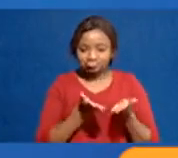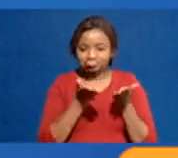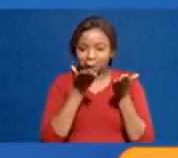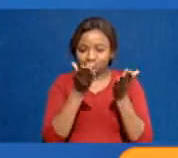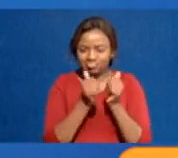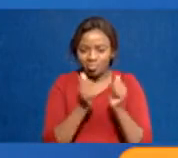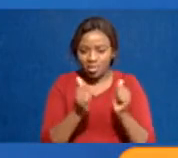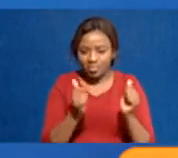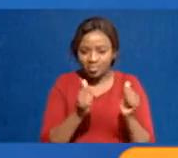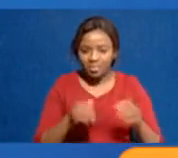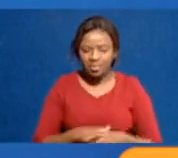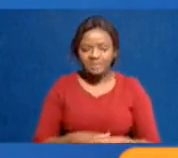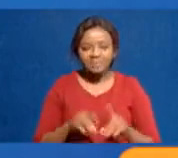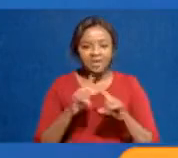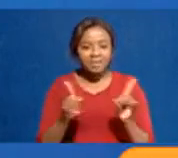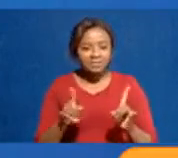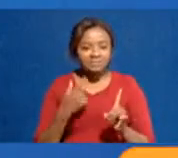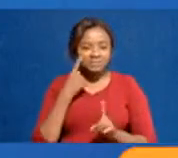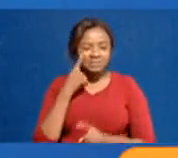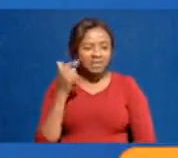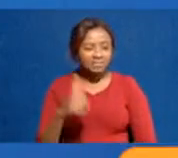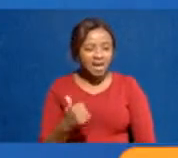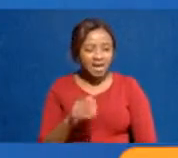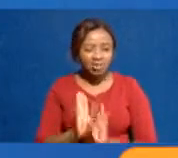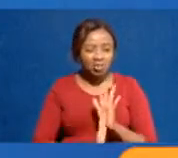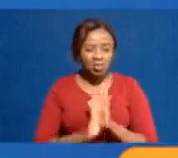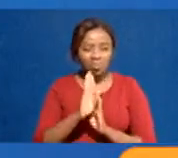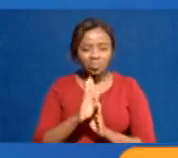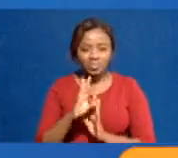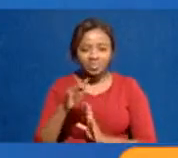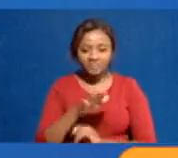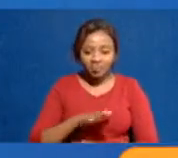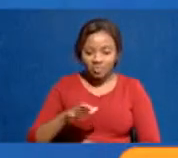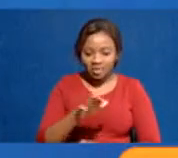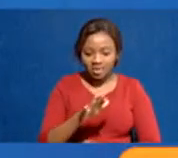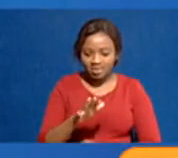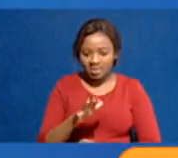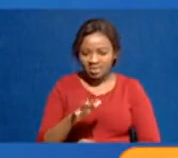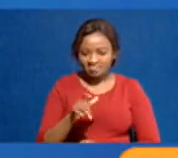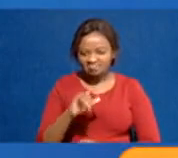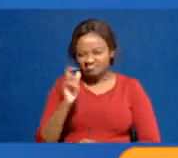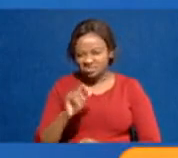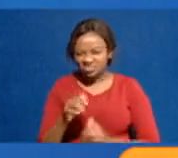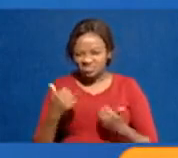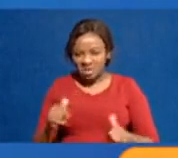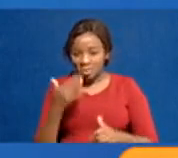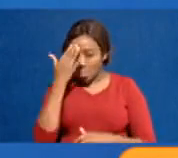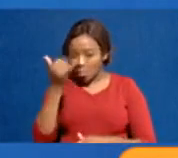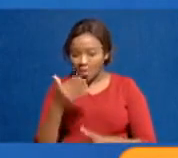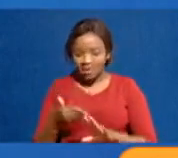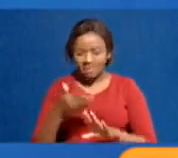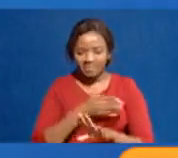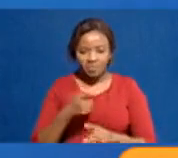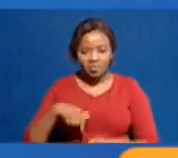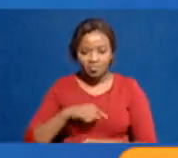in that area. We have not seen a significant growth in the region yet because we were